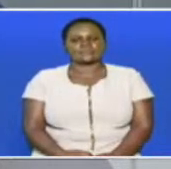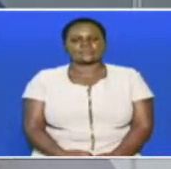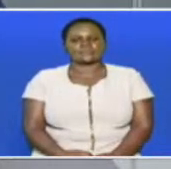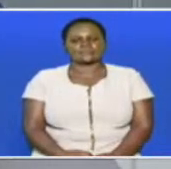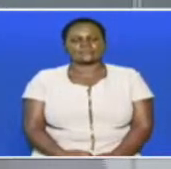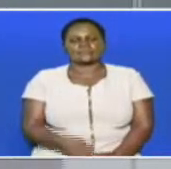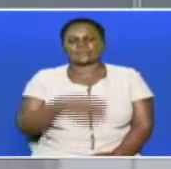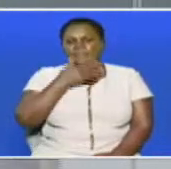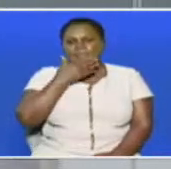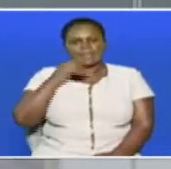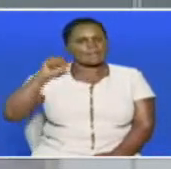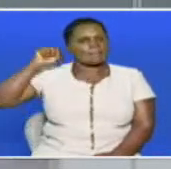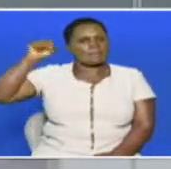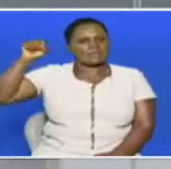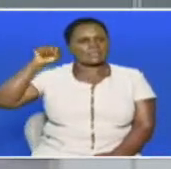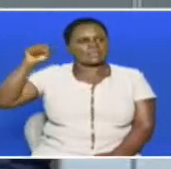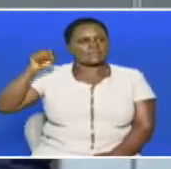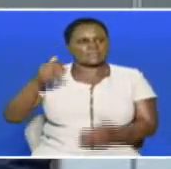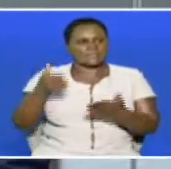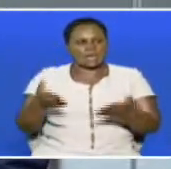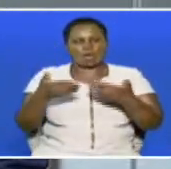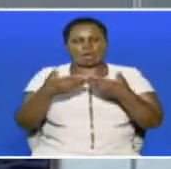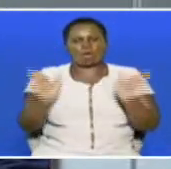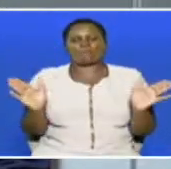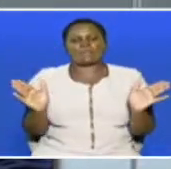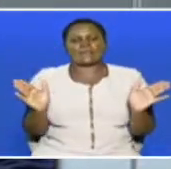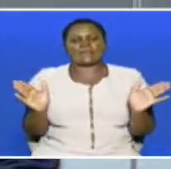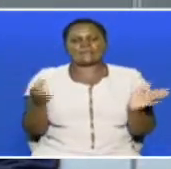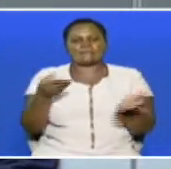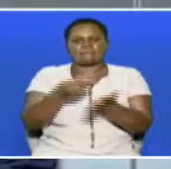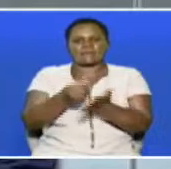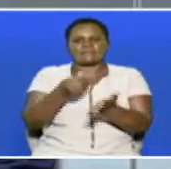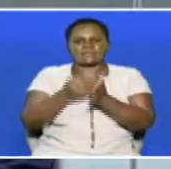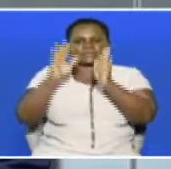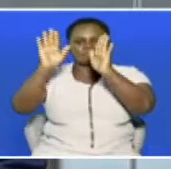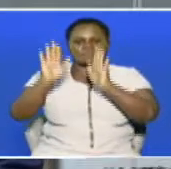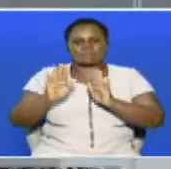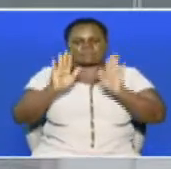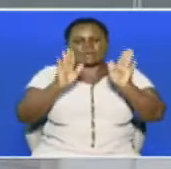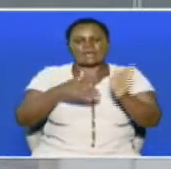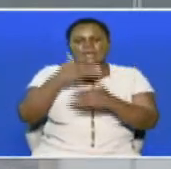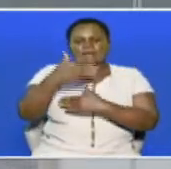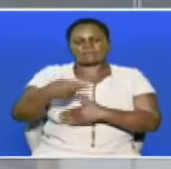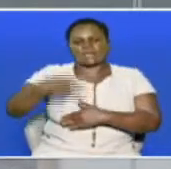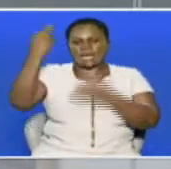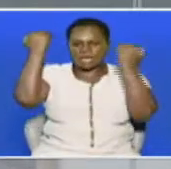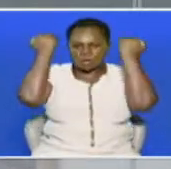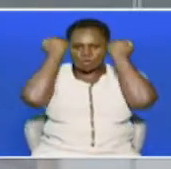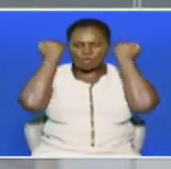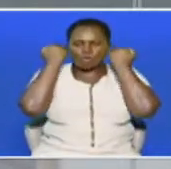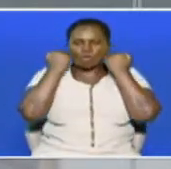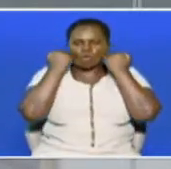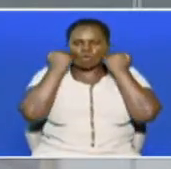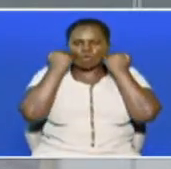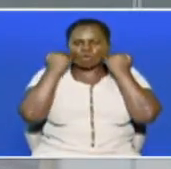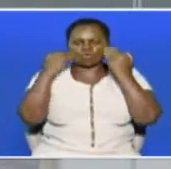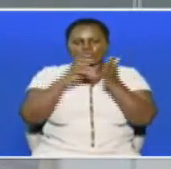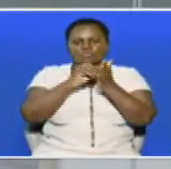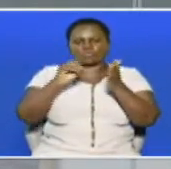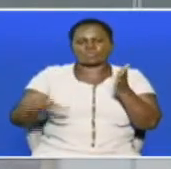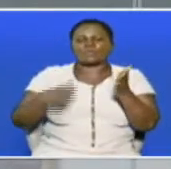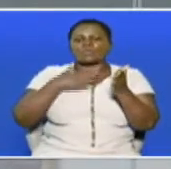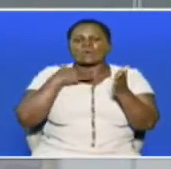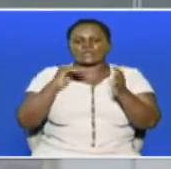Now, it would appear that politicians have now been handed an open check in financing their campaigns. This is after the High Court dismissed a petition seeking to